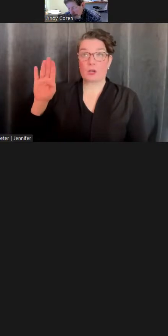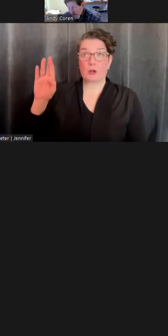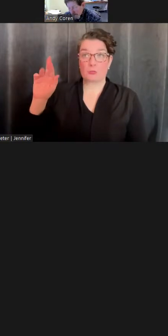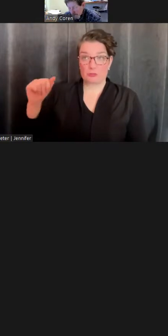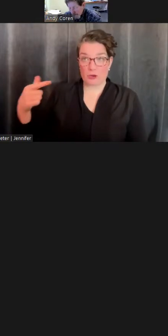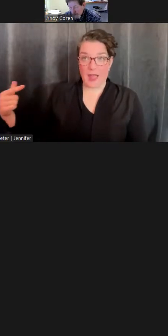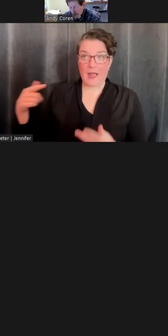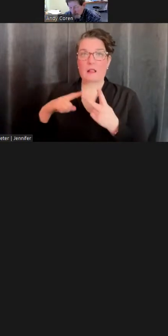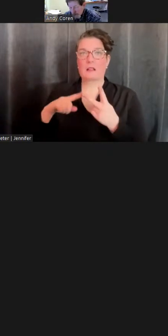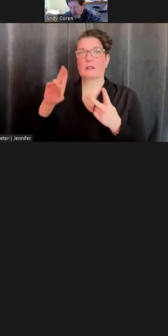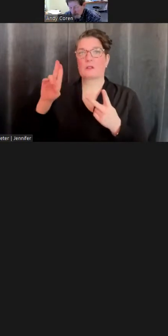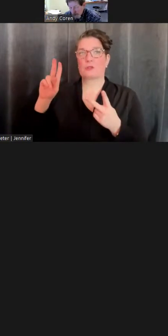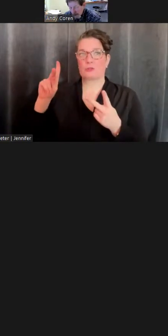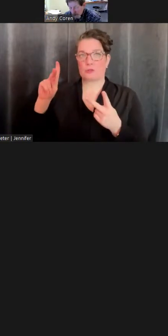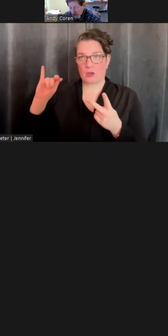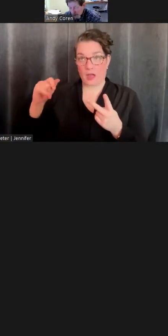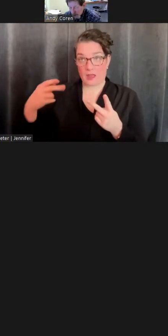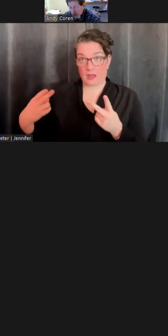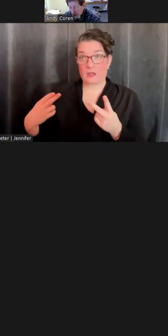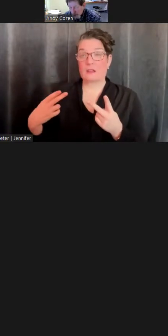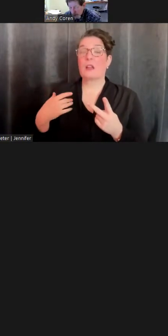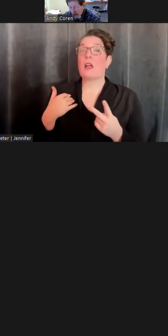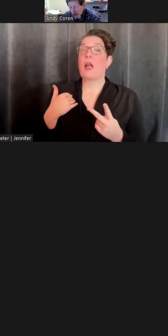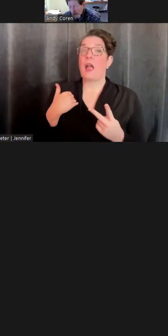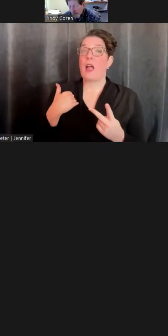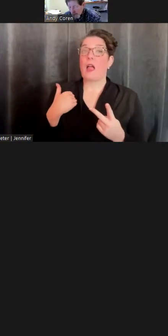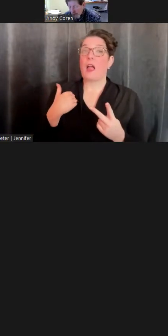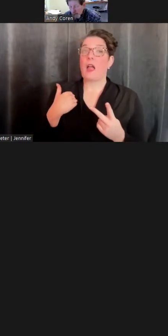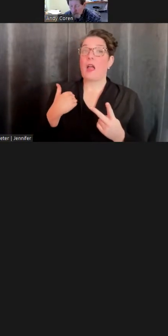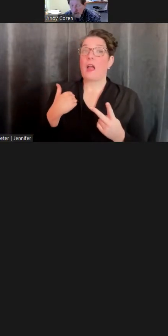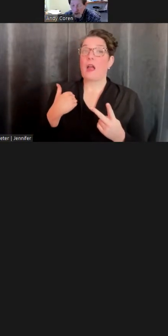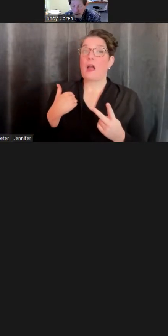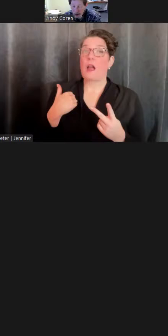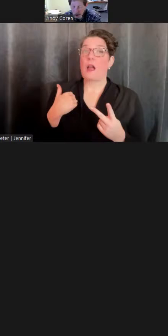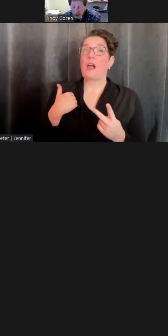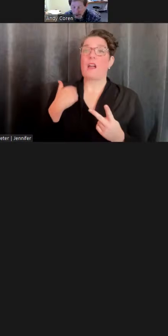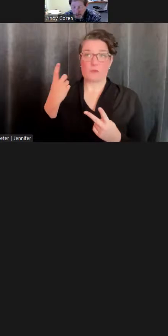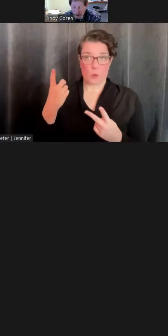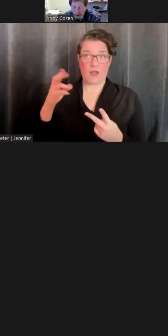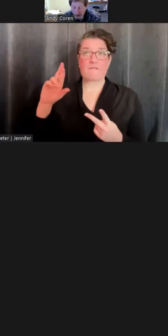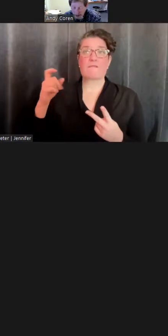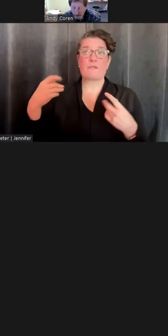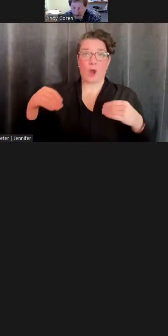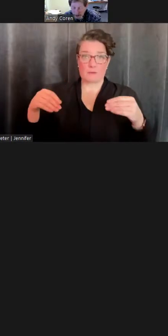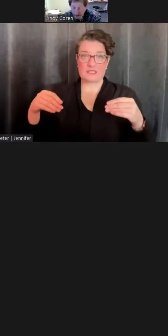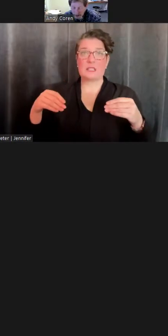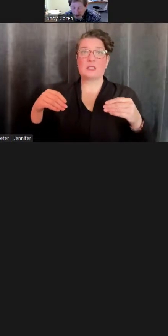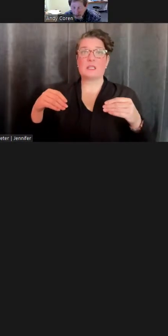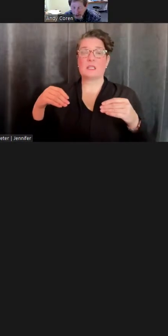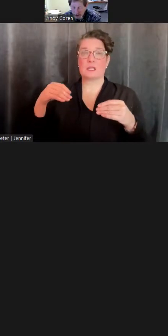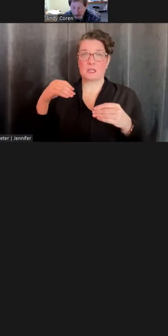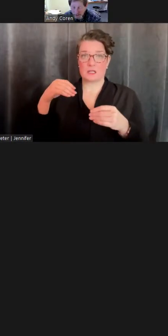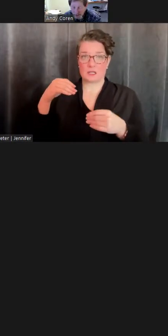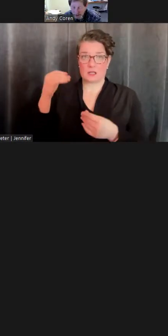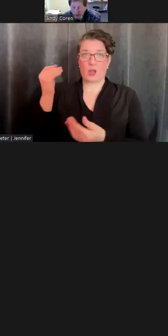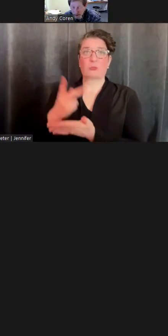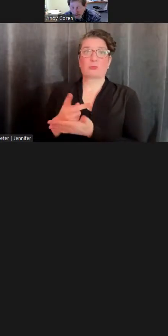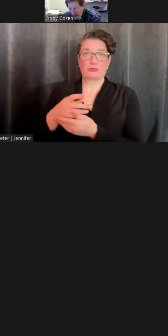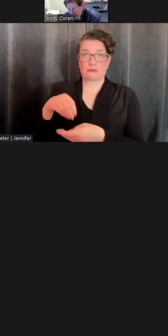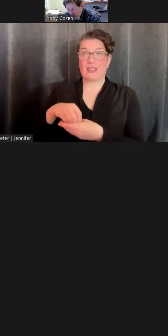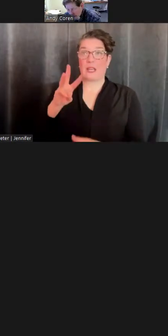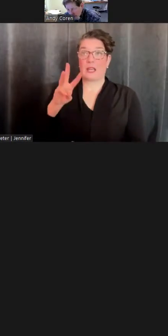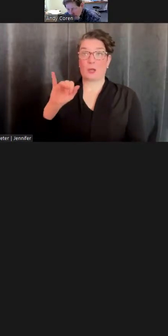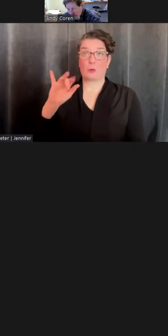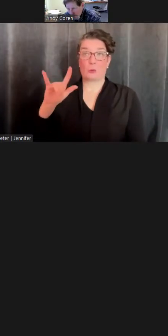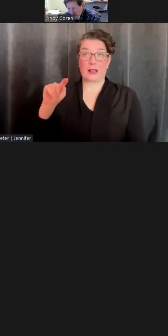well, there's a pharmacy that could have been approved, the Rite Aid in Willits, but neither the